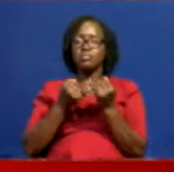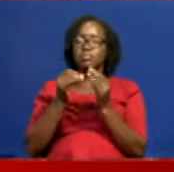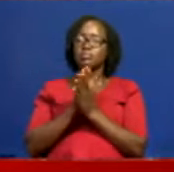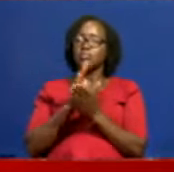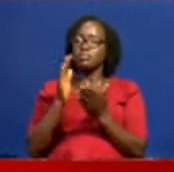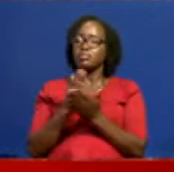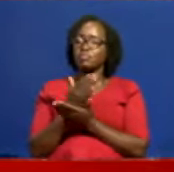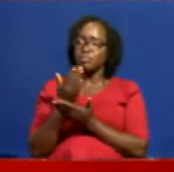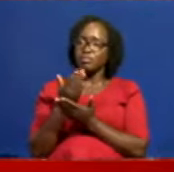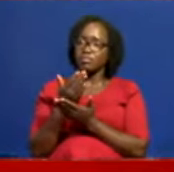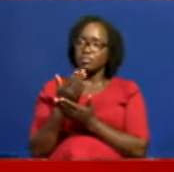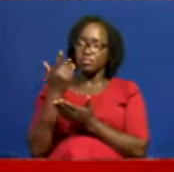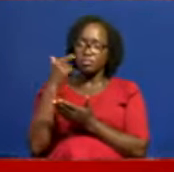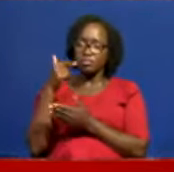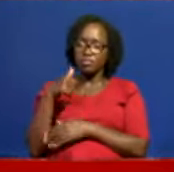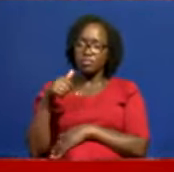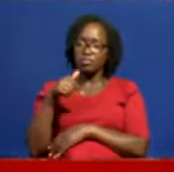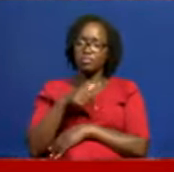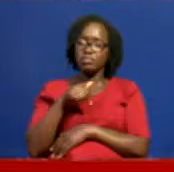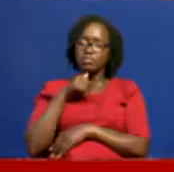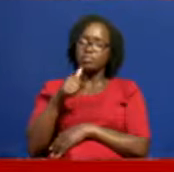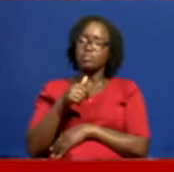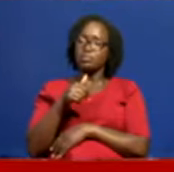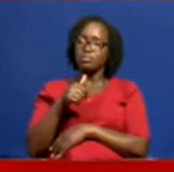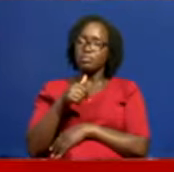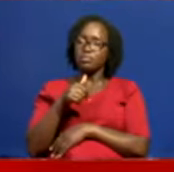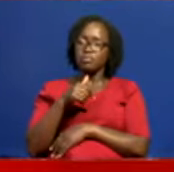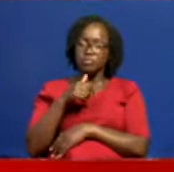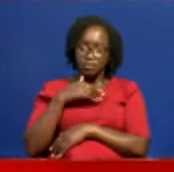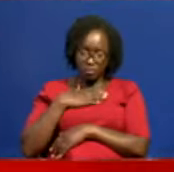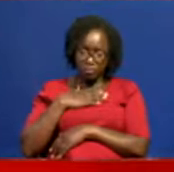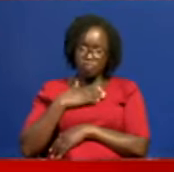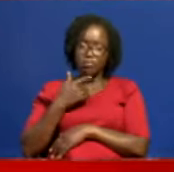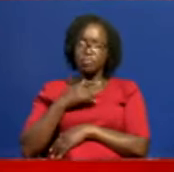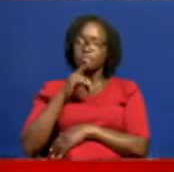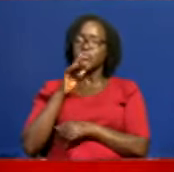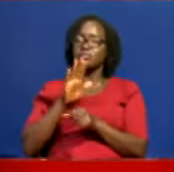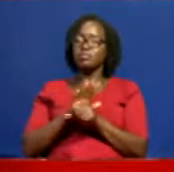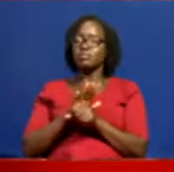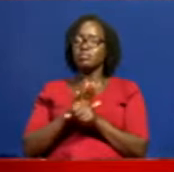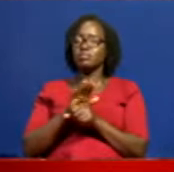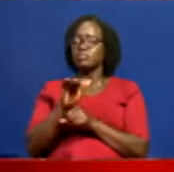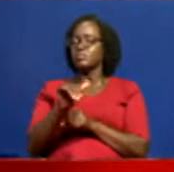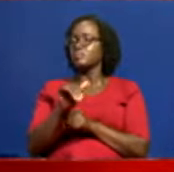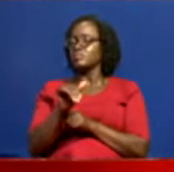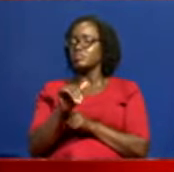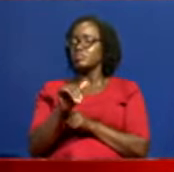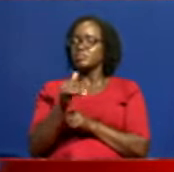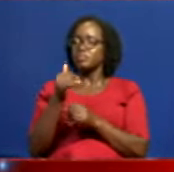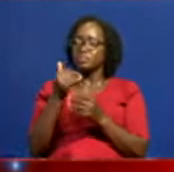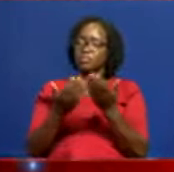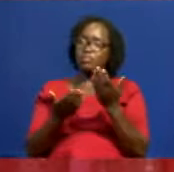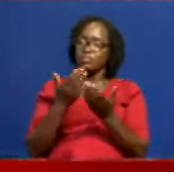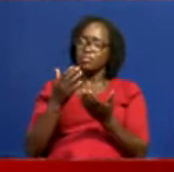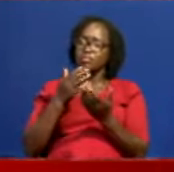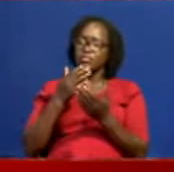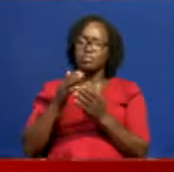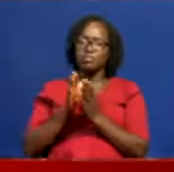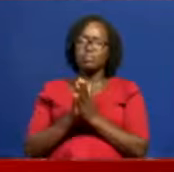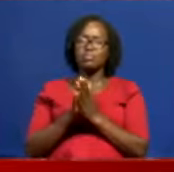some for us not to honor our commitment on account that they are either too